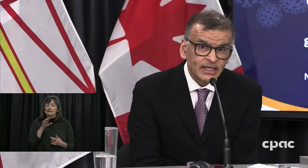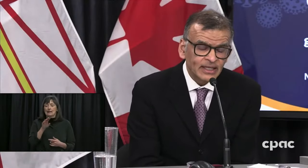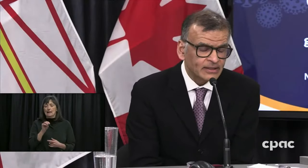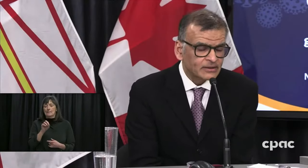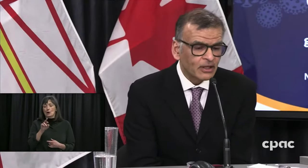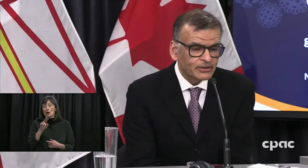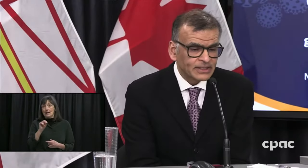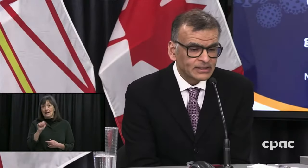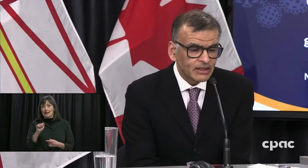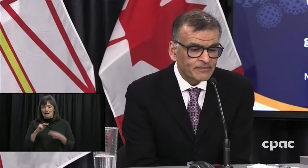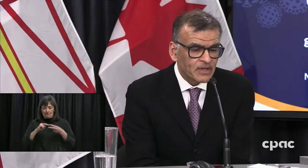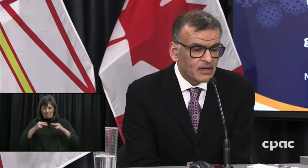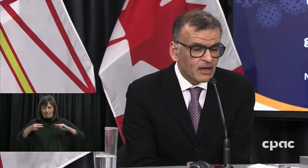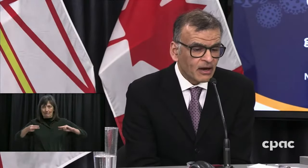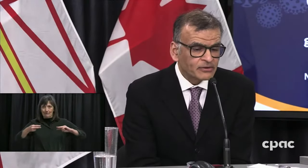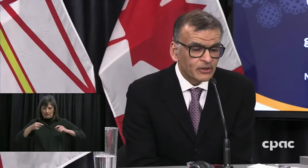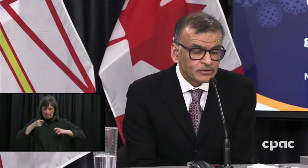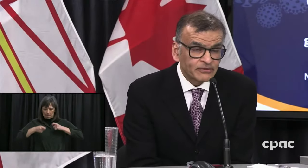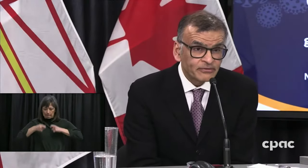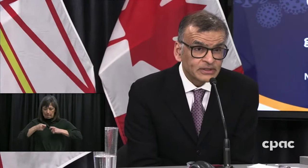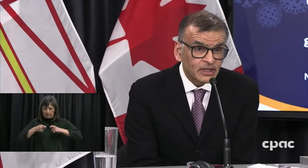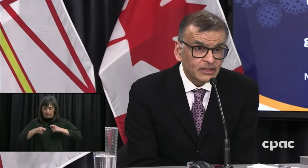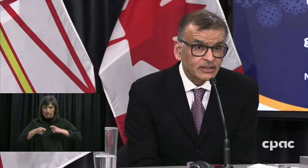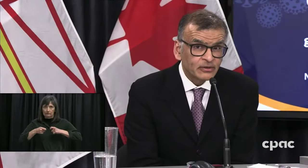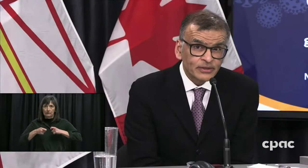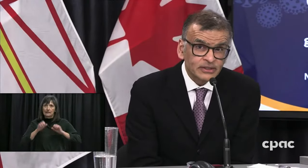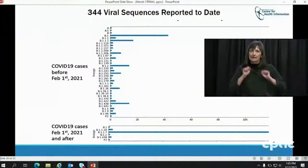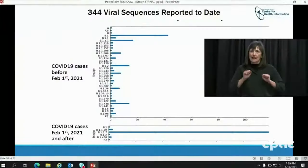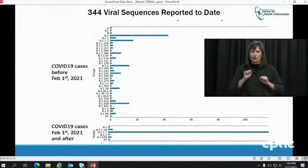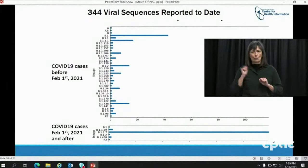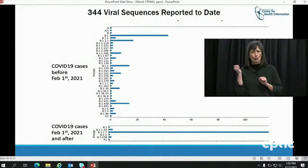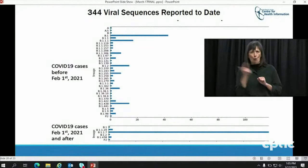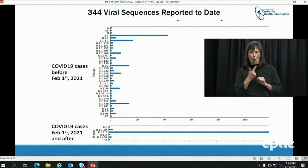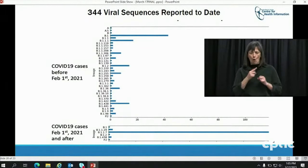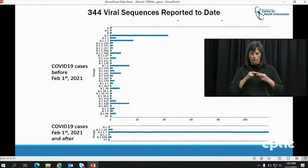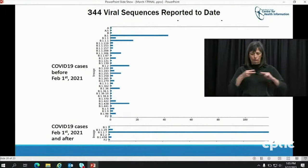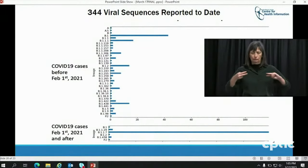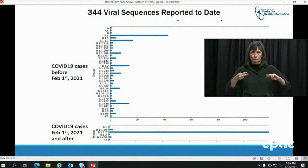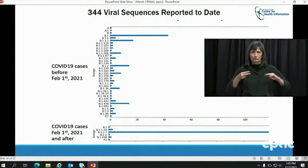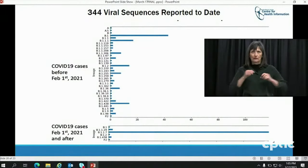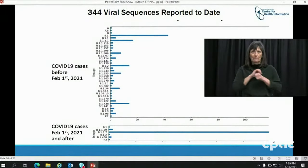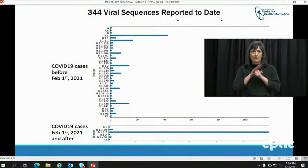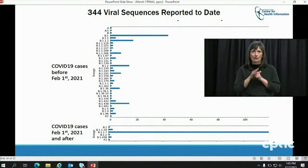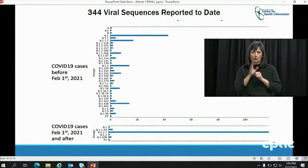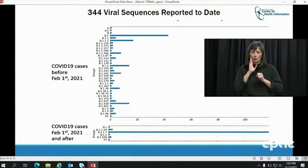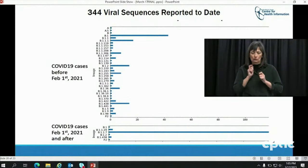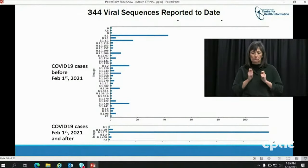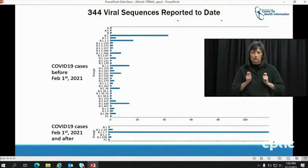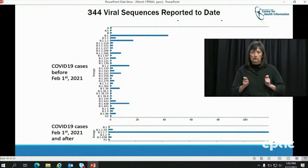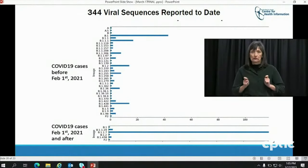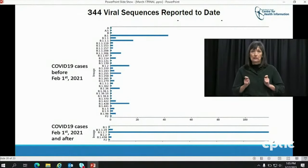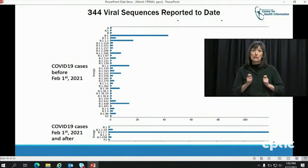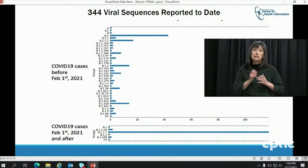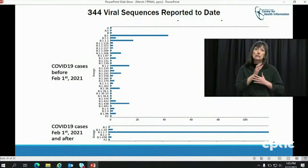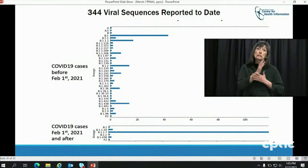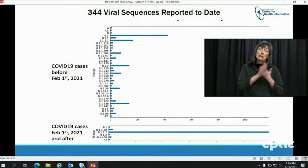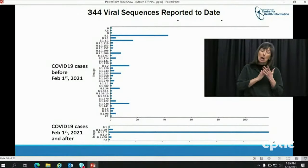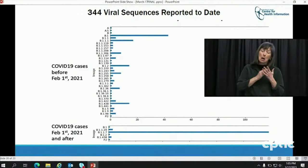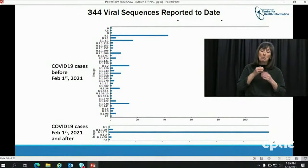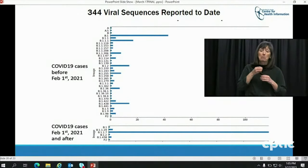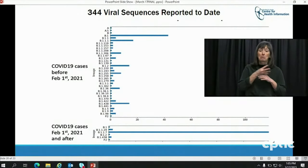frequently and a lot of these are no different than the original SARS-CoV-2 and some of them actually may be less pathogenic